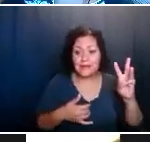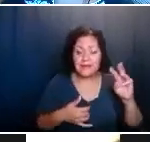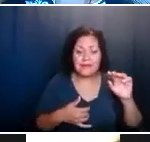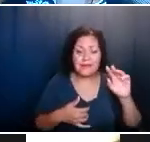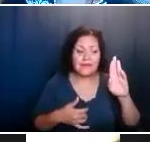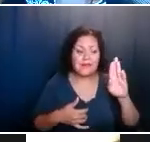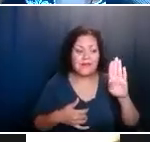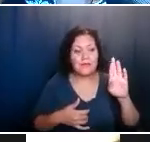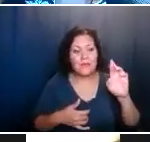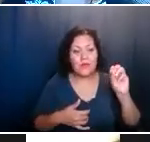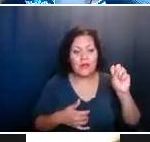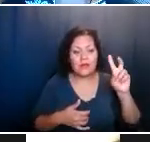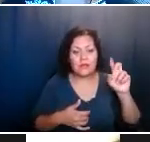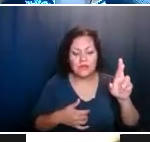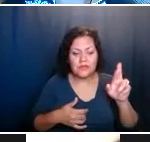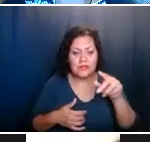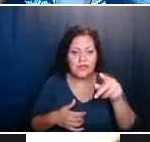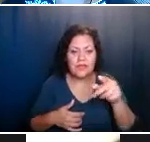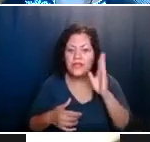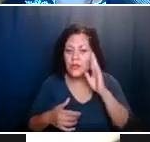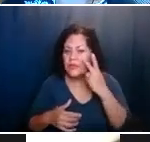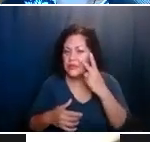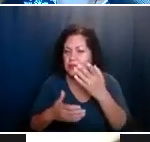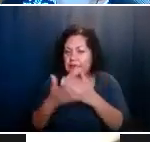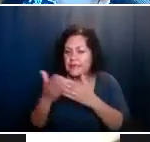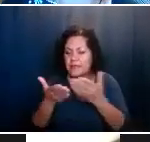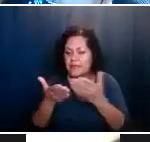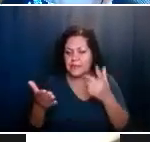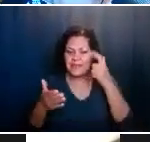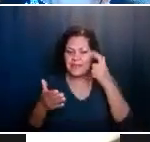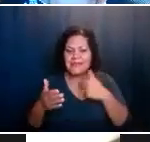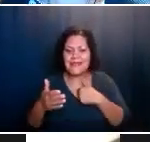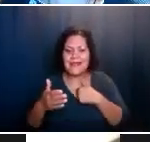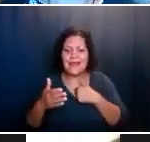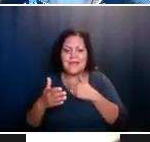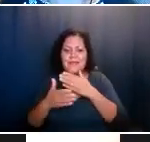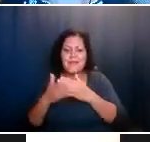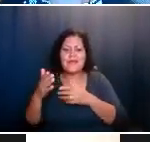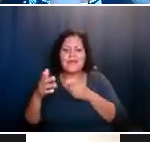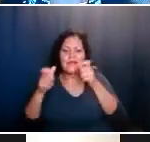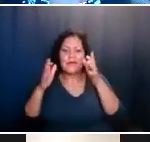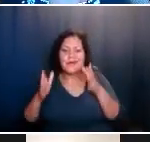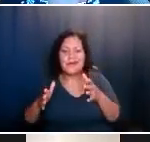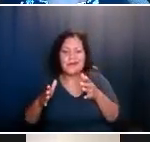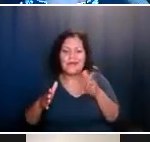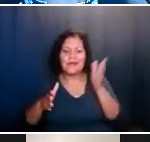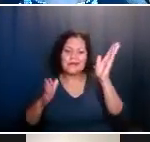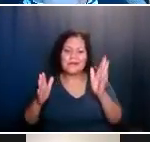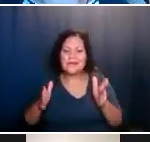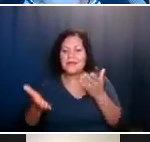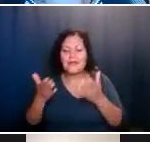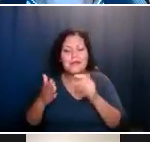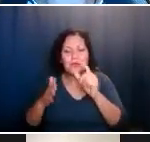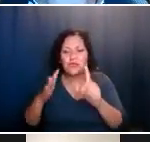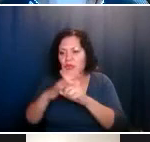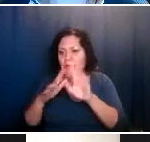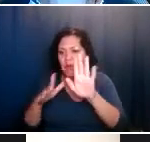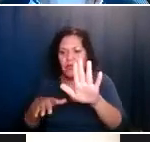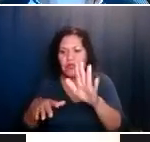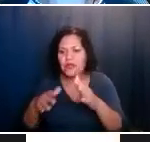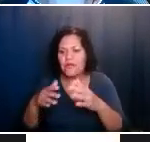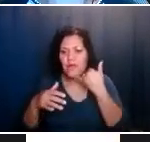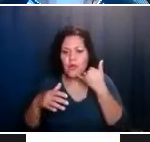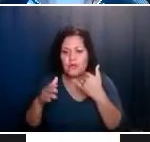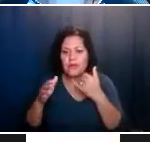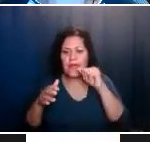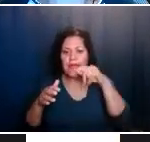because I'm part of the moderator and speaker, so these are probably not going to be on your phone. You're